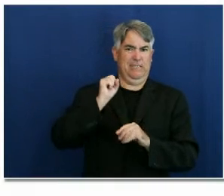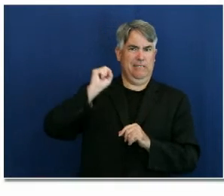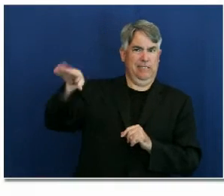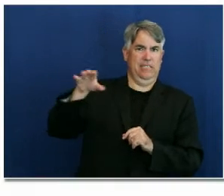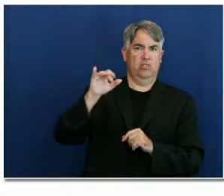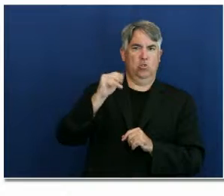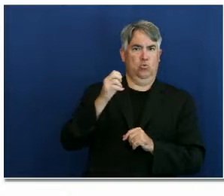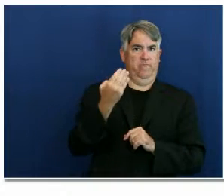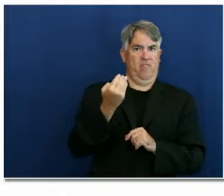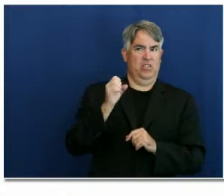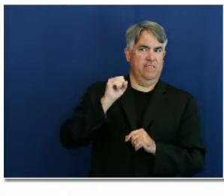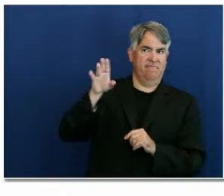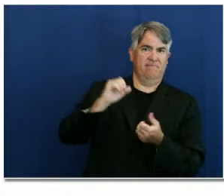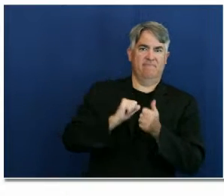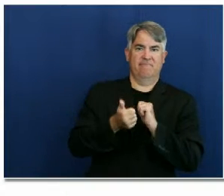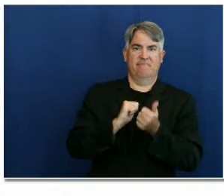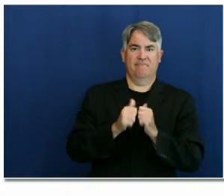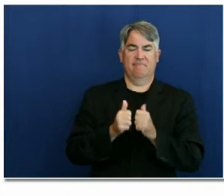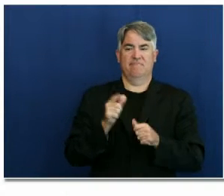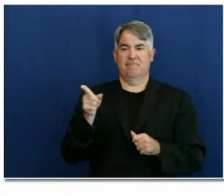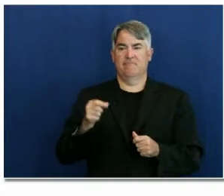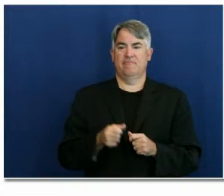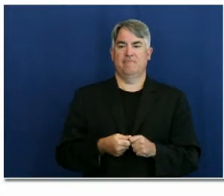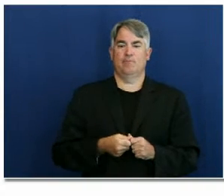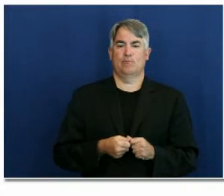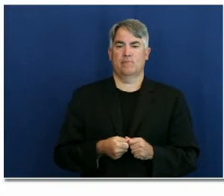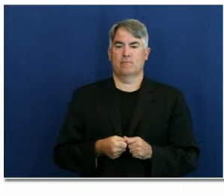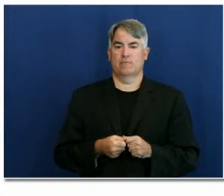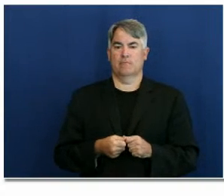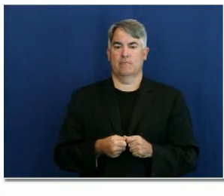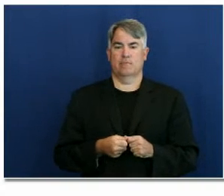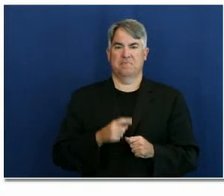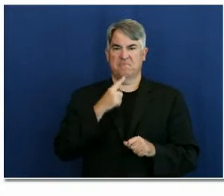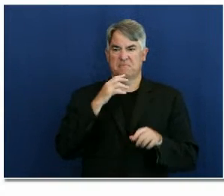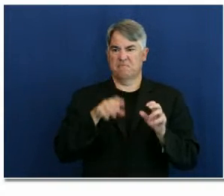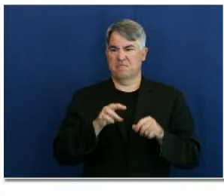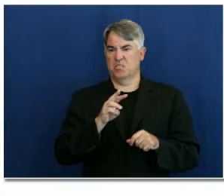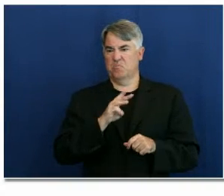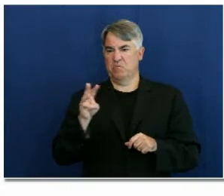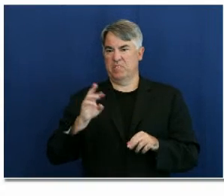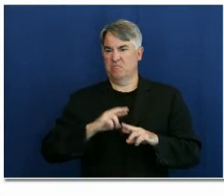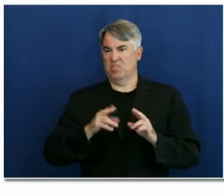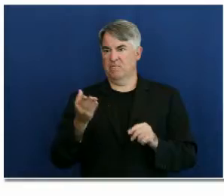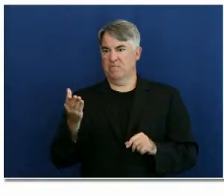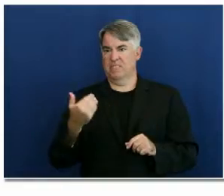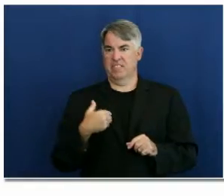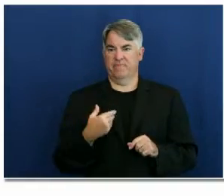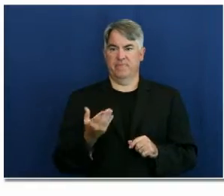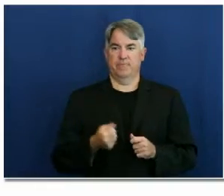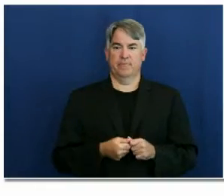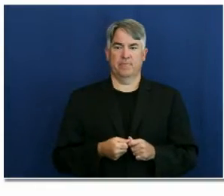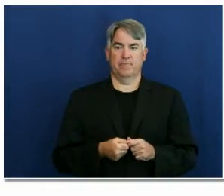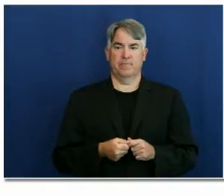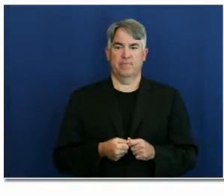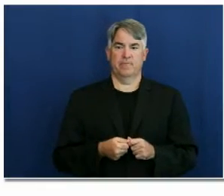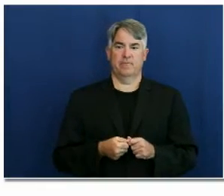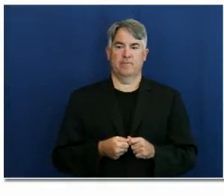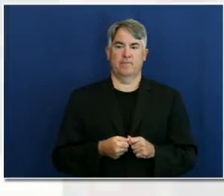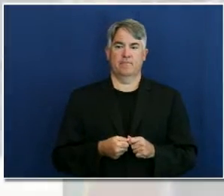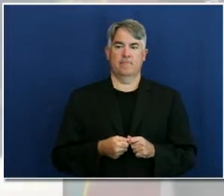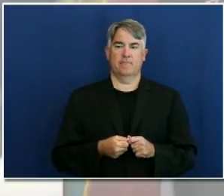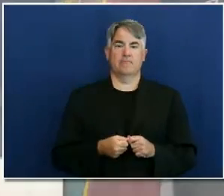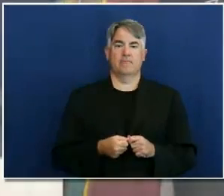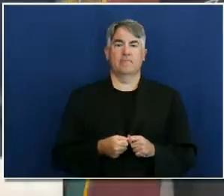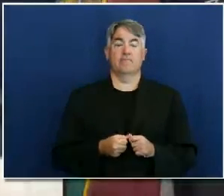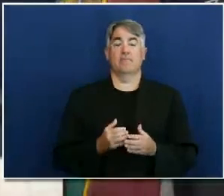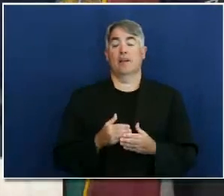14th. And if you go to the website you see there on the screen, you will be able to get more information. Next, we're going to hear from